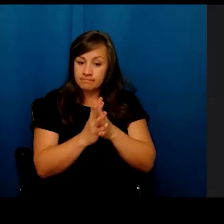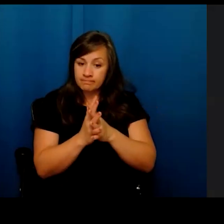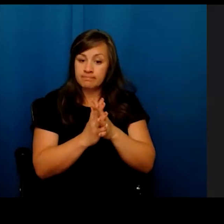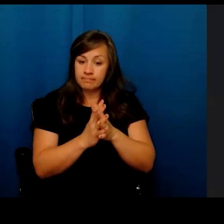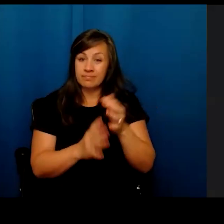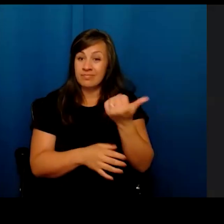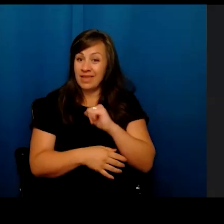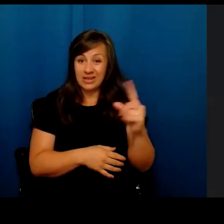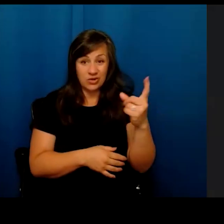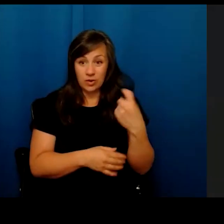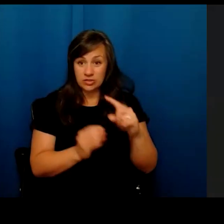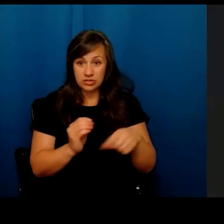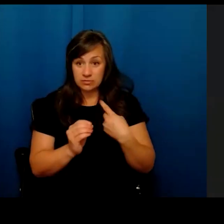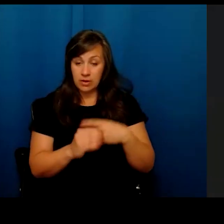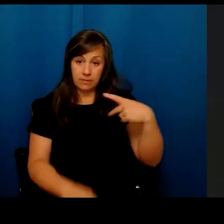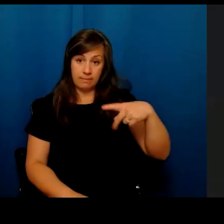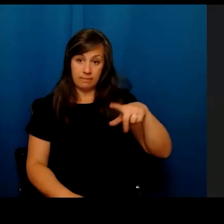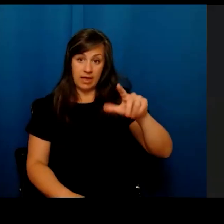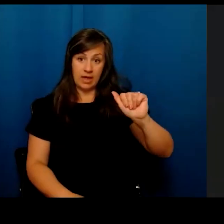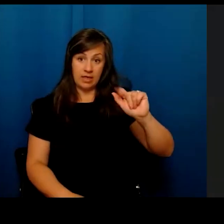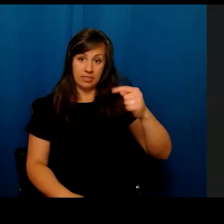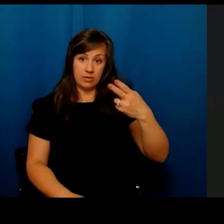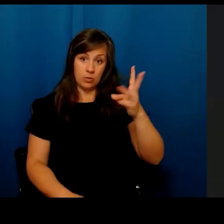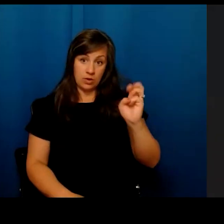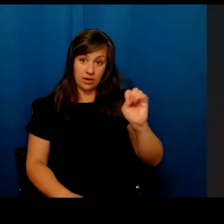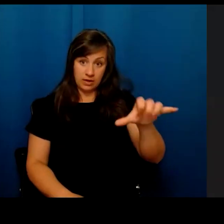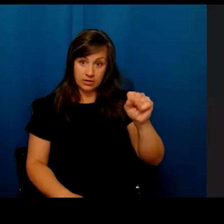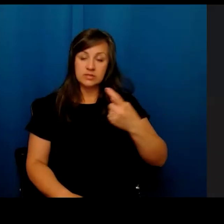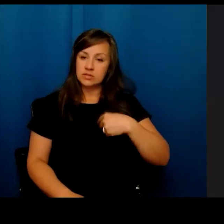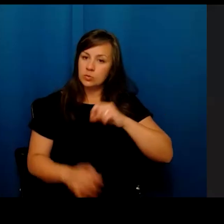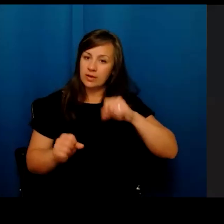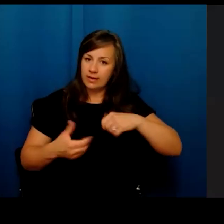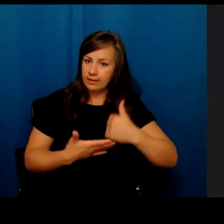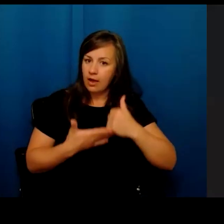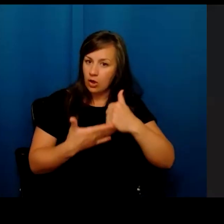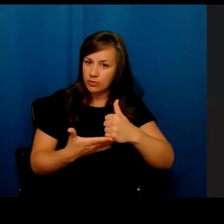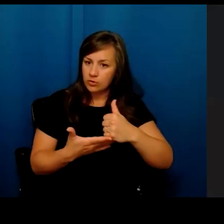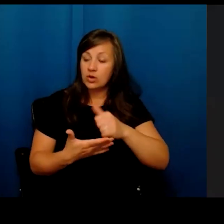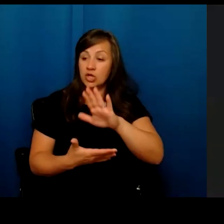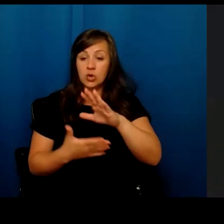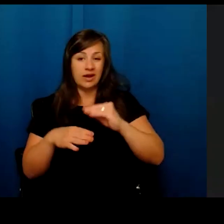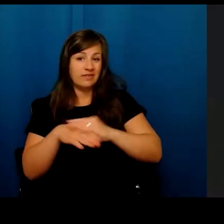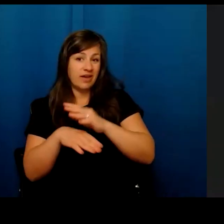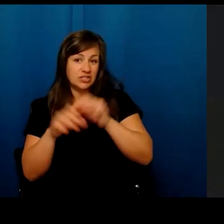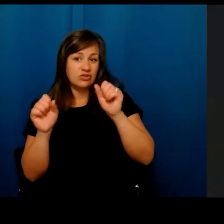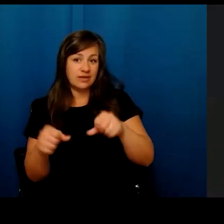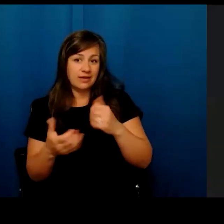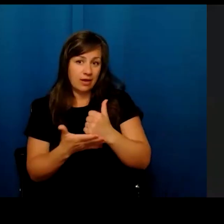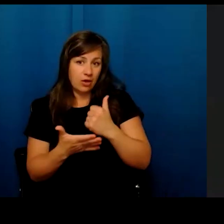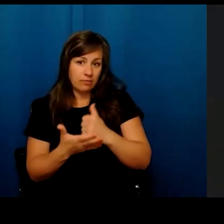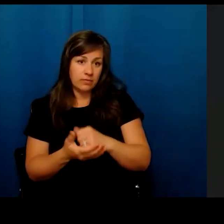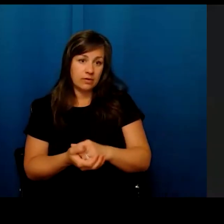pathways, general education, we can answer it, your advisor can answer it. You have a question about electives, we can answer